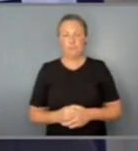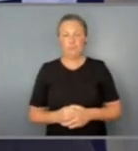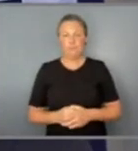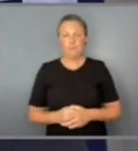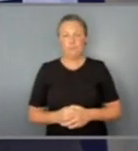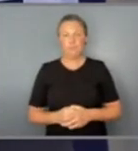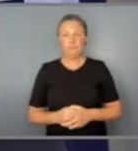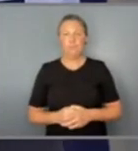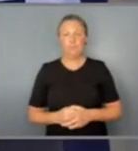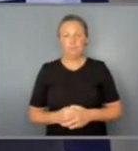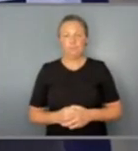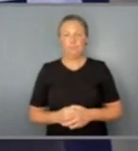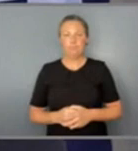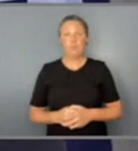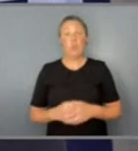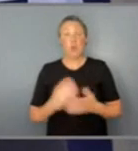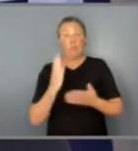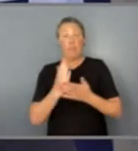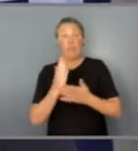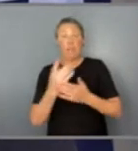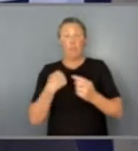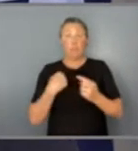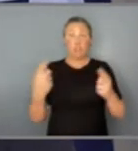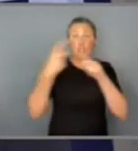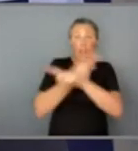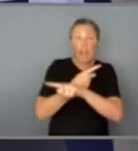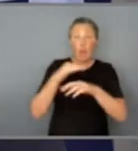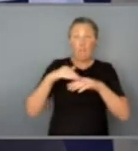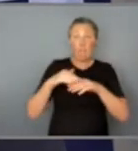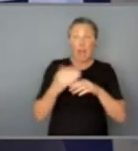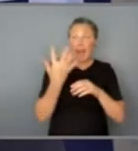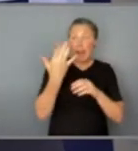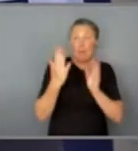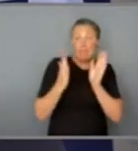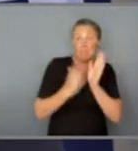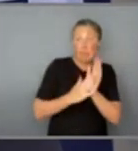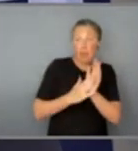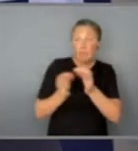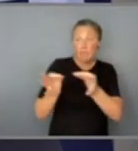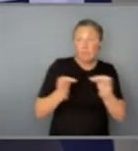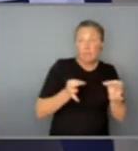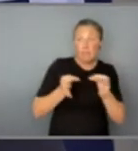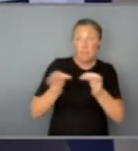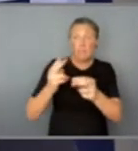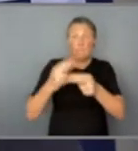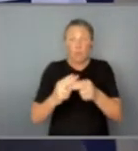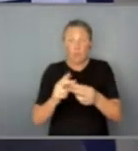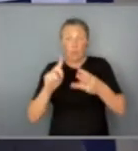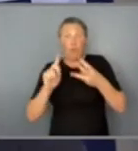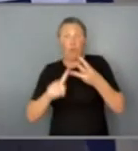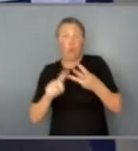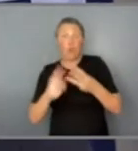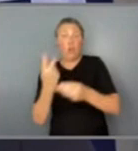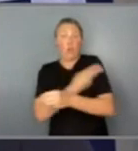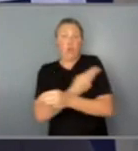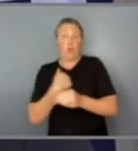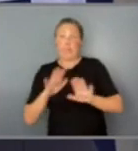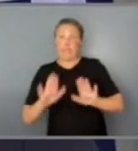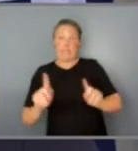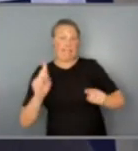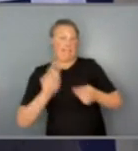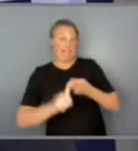hub. So there's been no change to the interval. That will be determined by the immunisation experts and no one